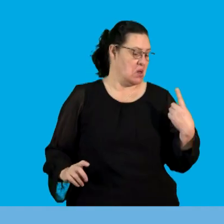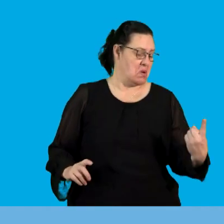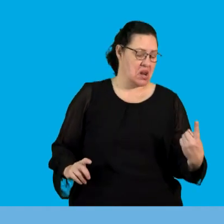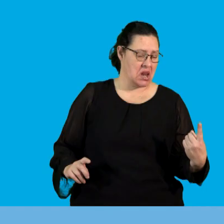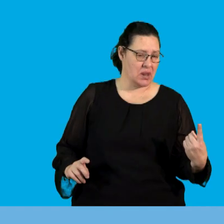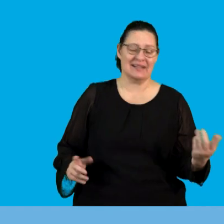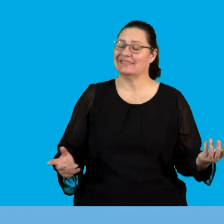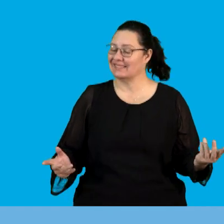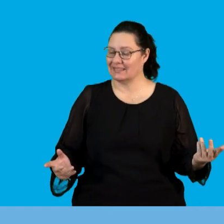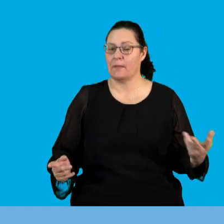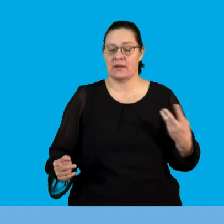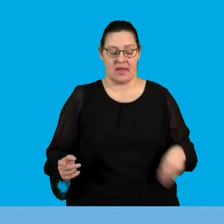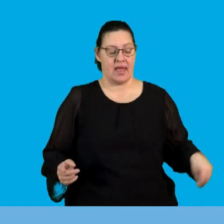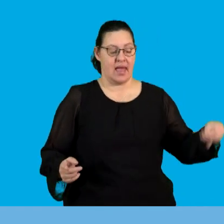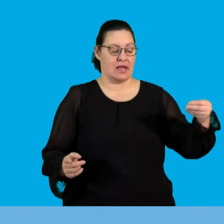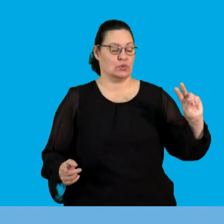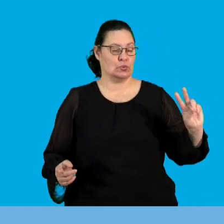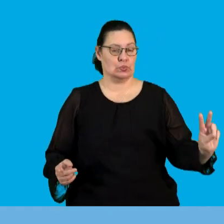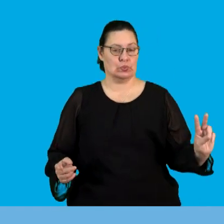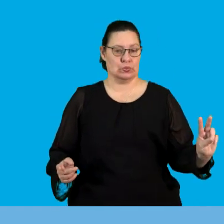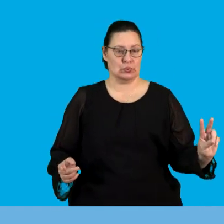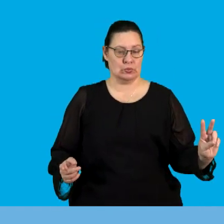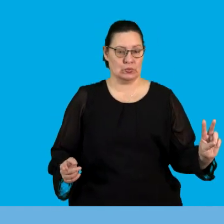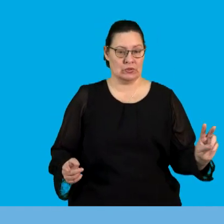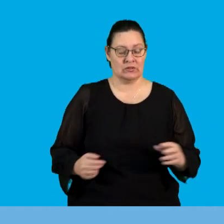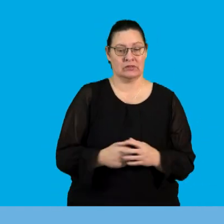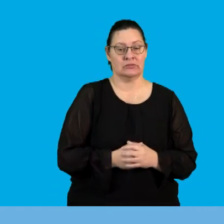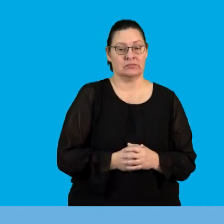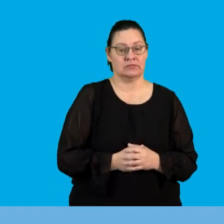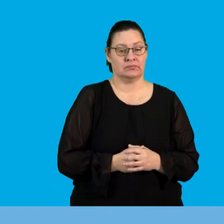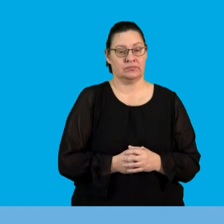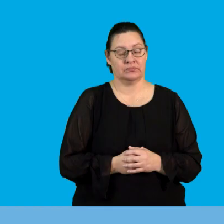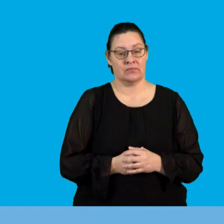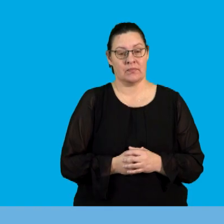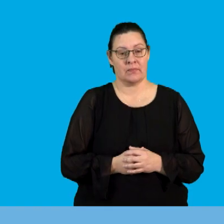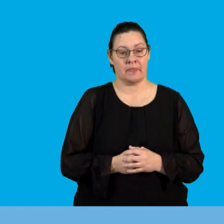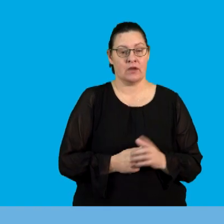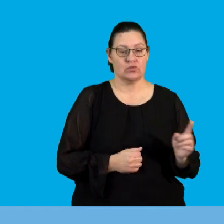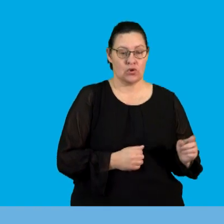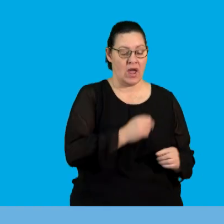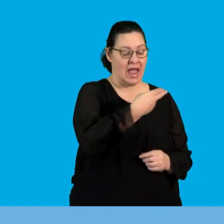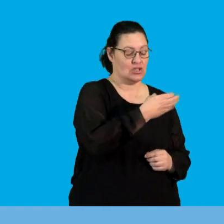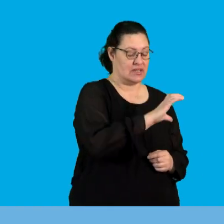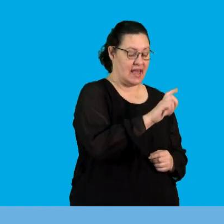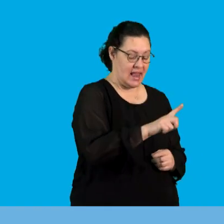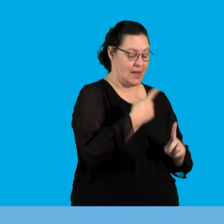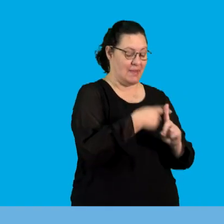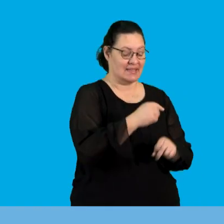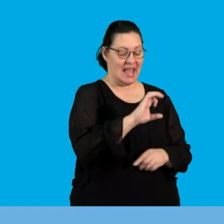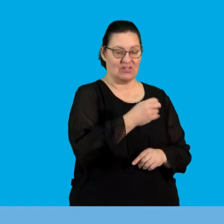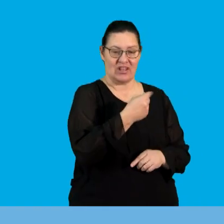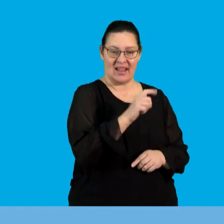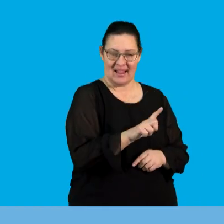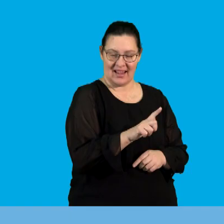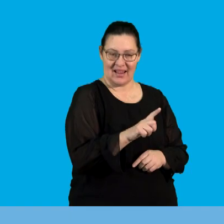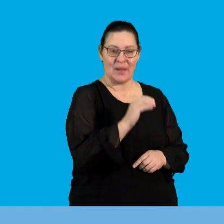or to balance the equation? I can add another compound of HCl and add another compound of HCl on the